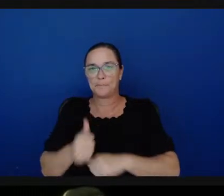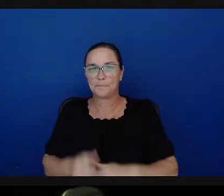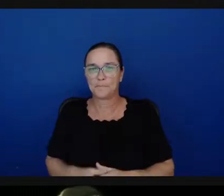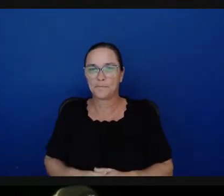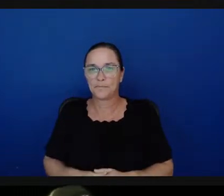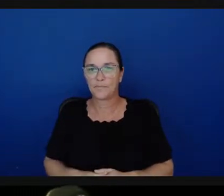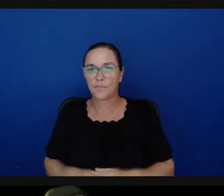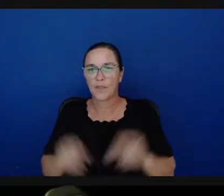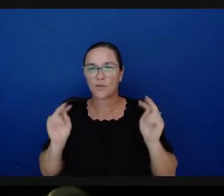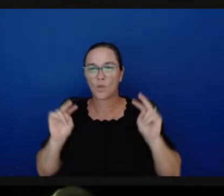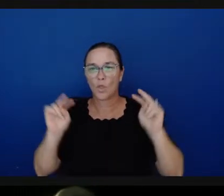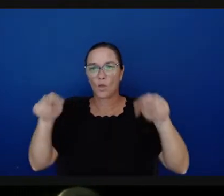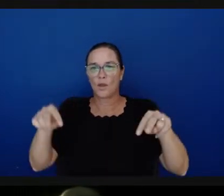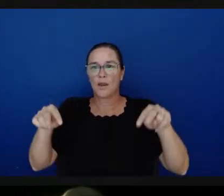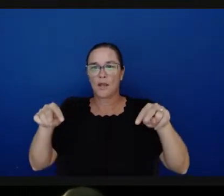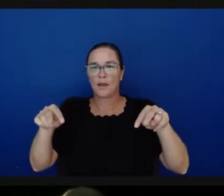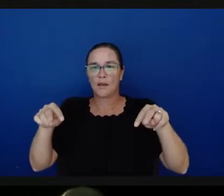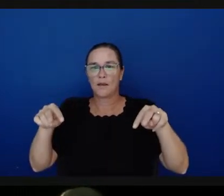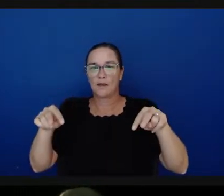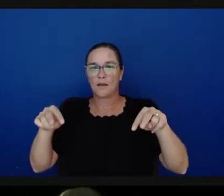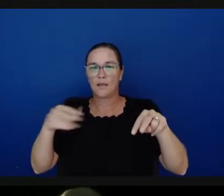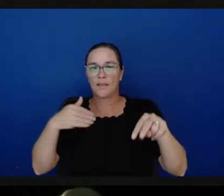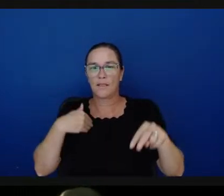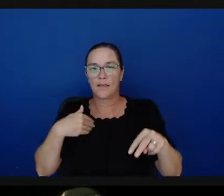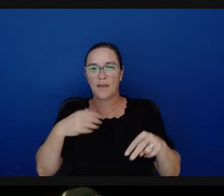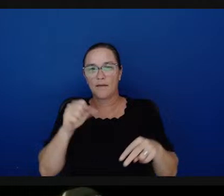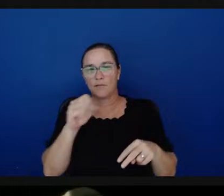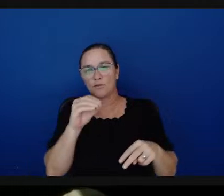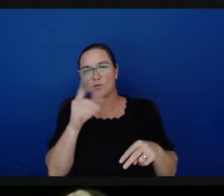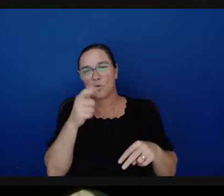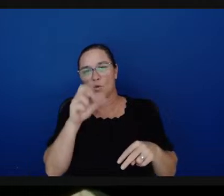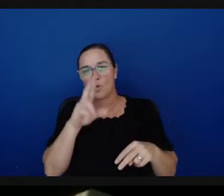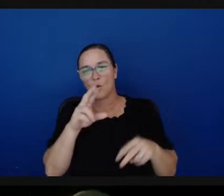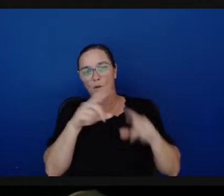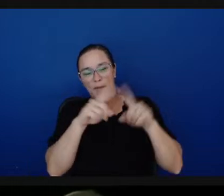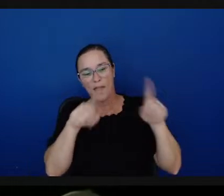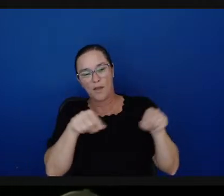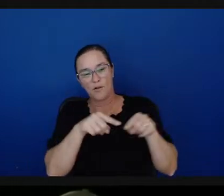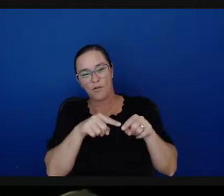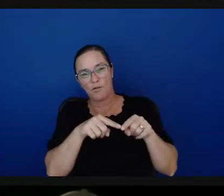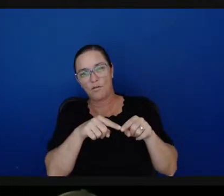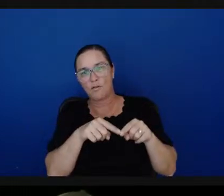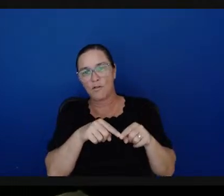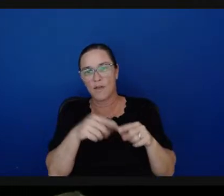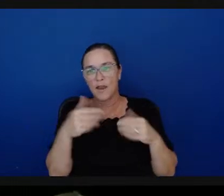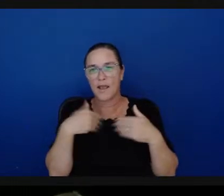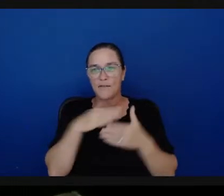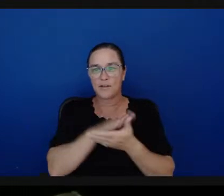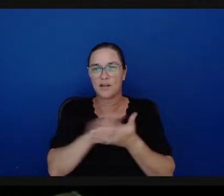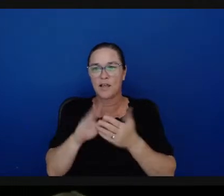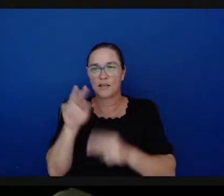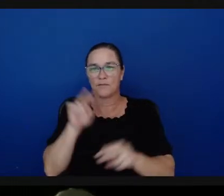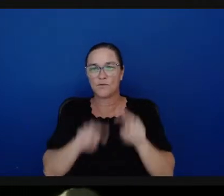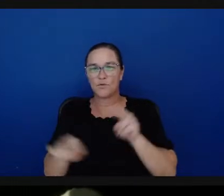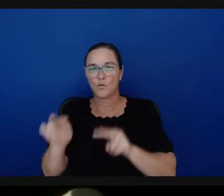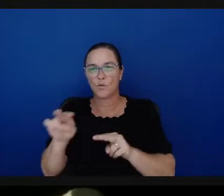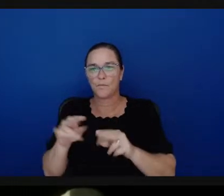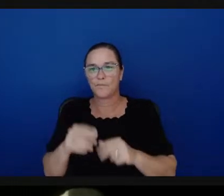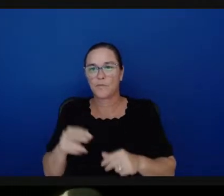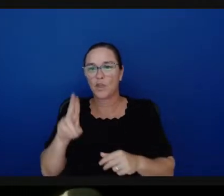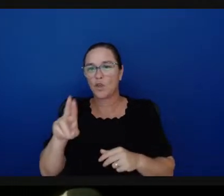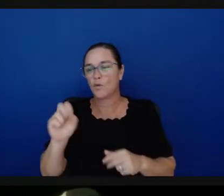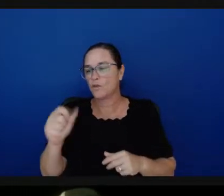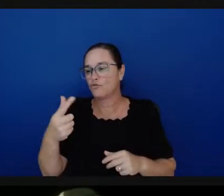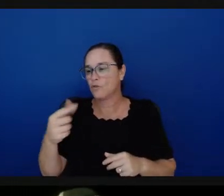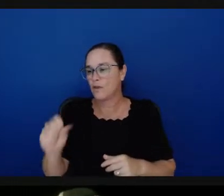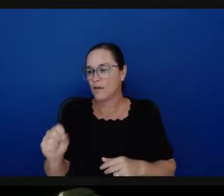looking in, and a little solar panel down on the side. Nice view on the edge of this cracked rock. And you see the USGS is also using